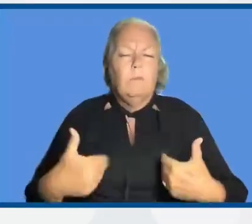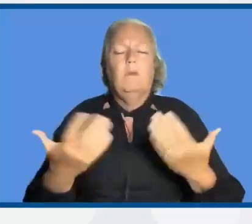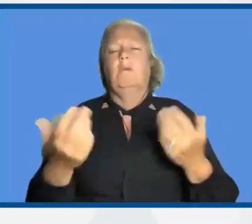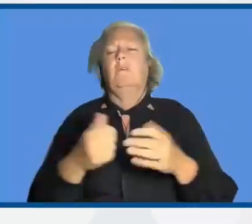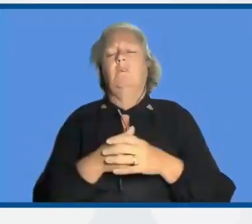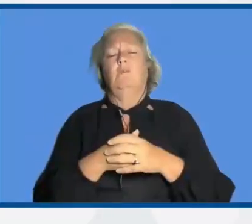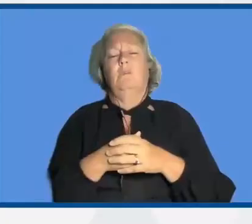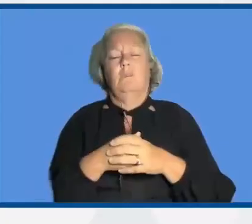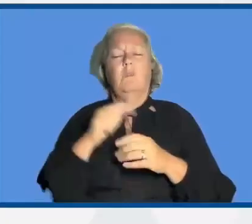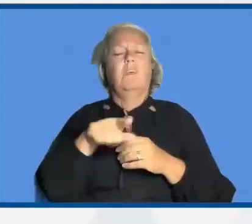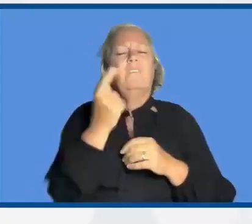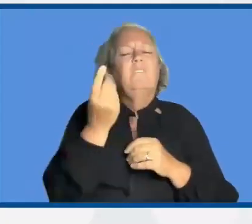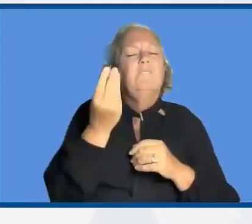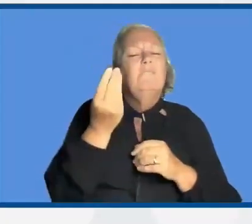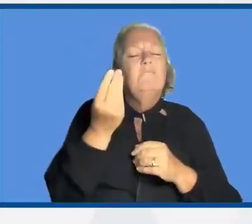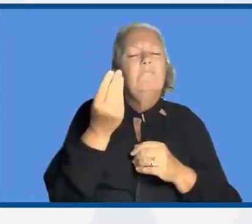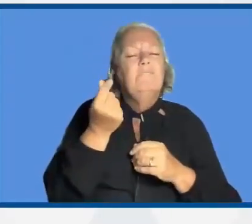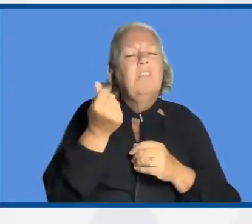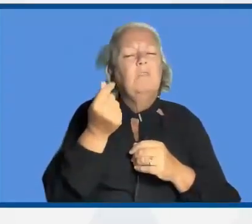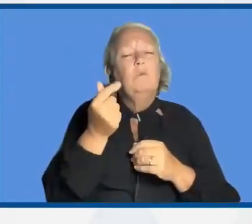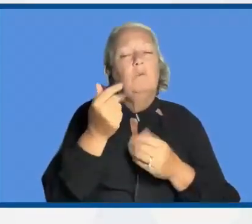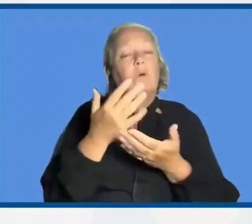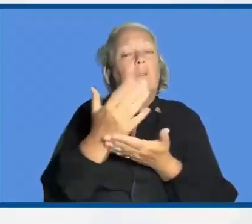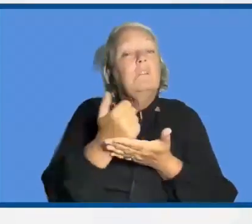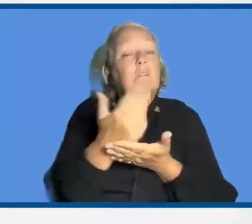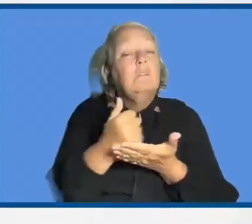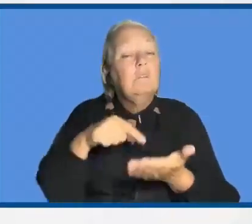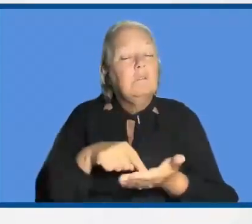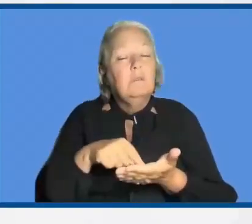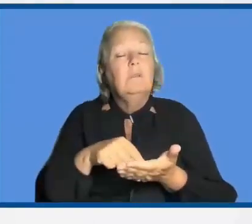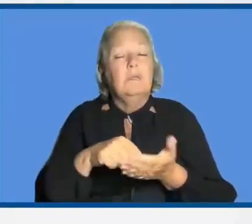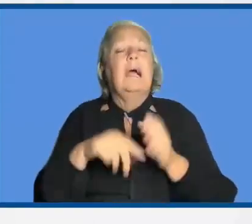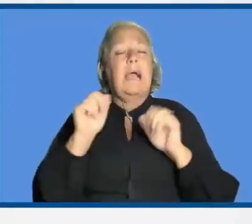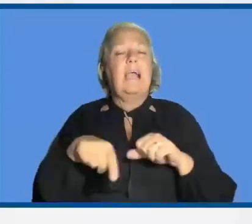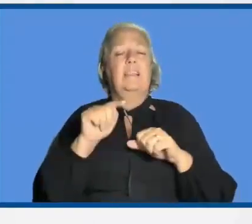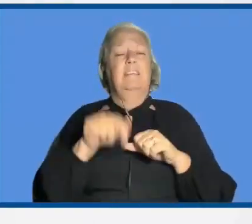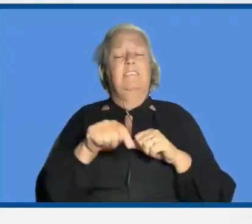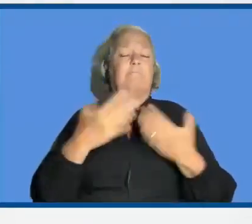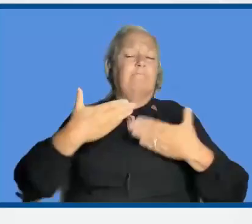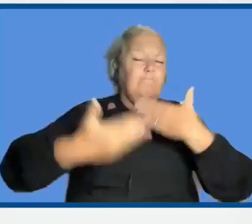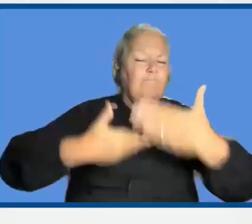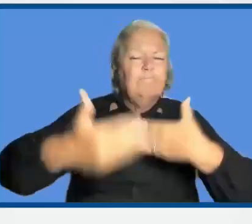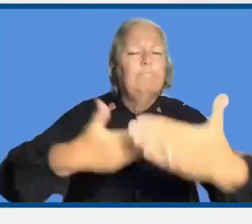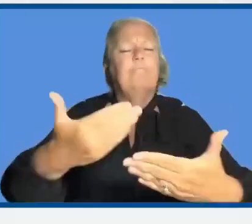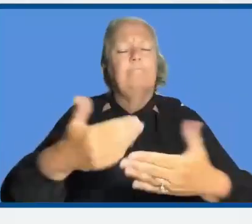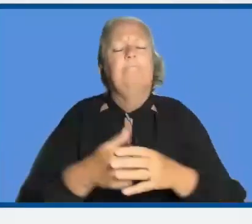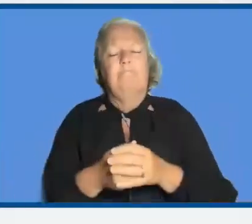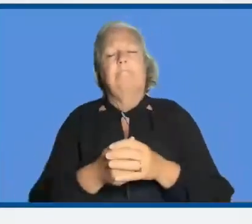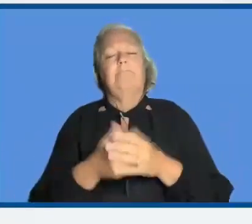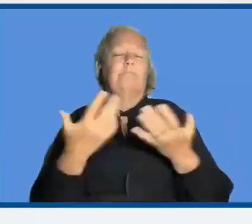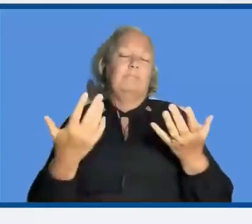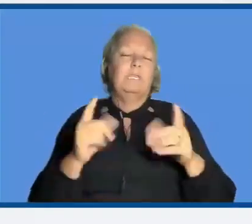financial resources that are sufficient for putting this into practice. It is important to